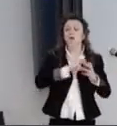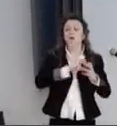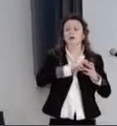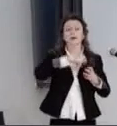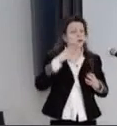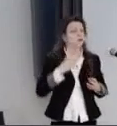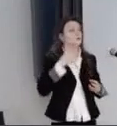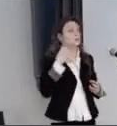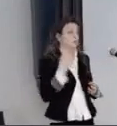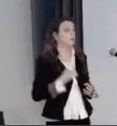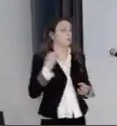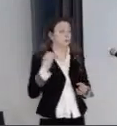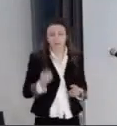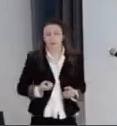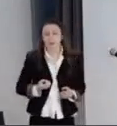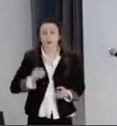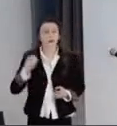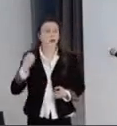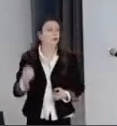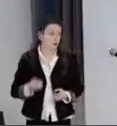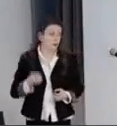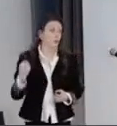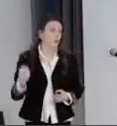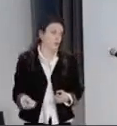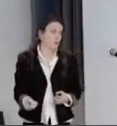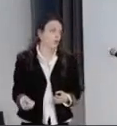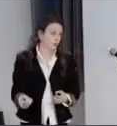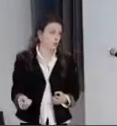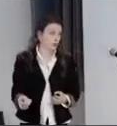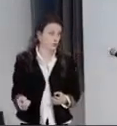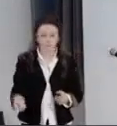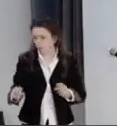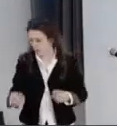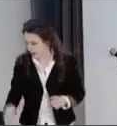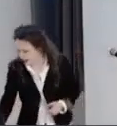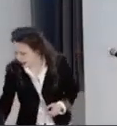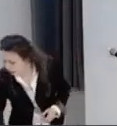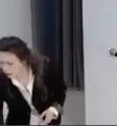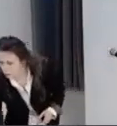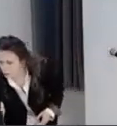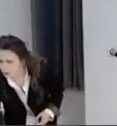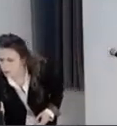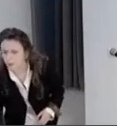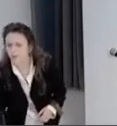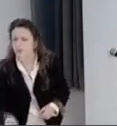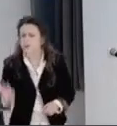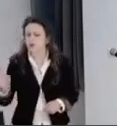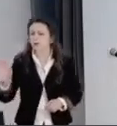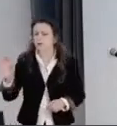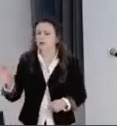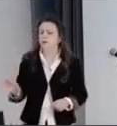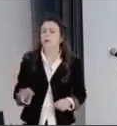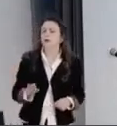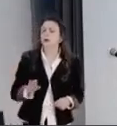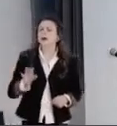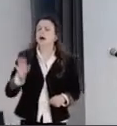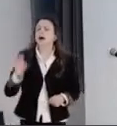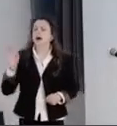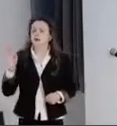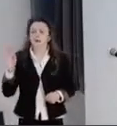that knowing the history of something is necessary for its proper aesthetic appreciation. And I'm going to give you an example of this. So Cheryl